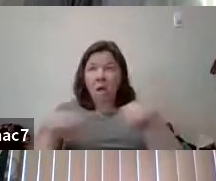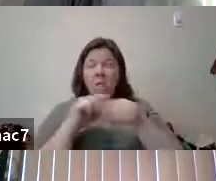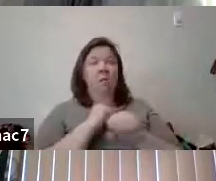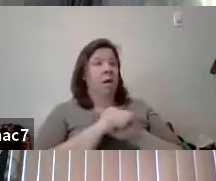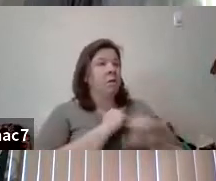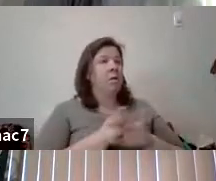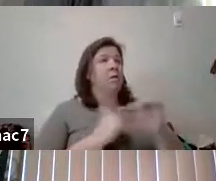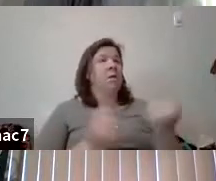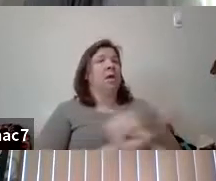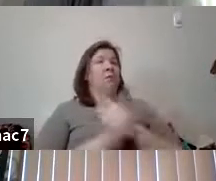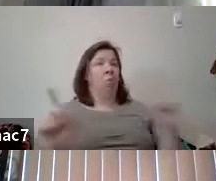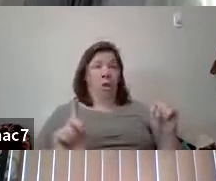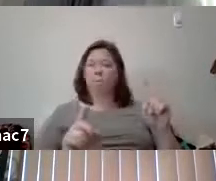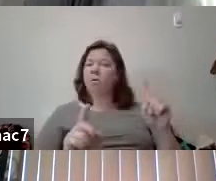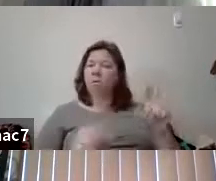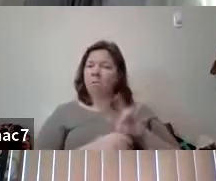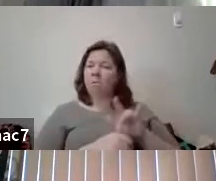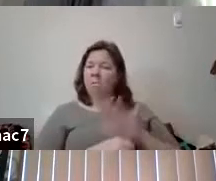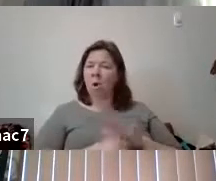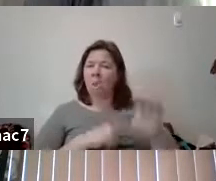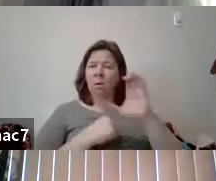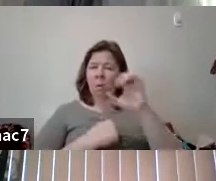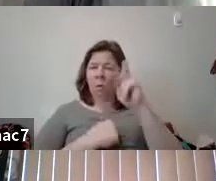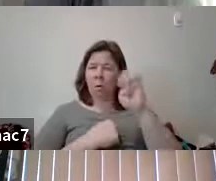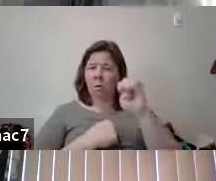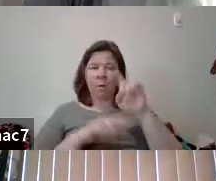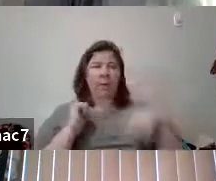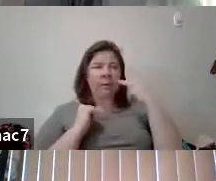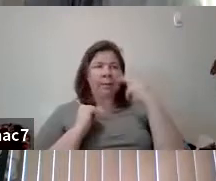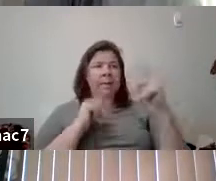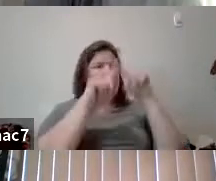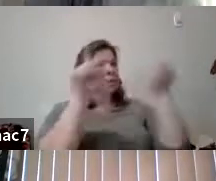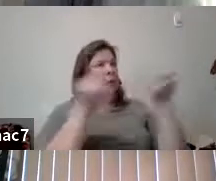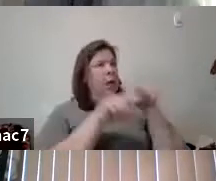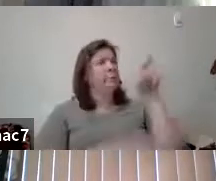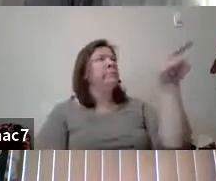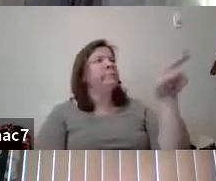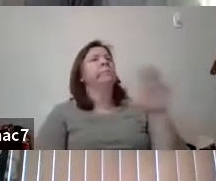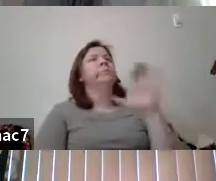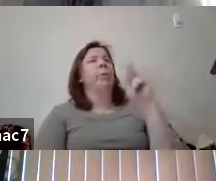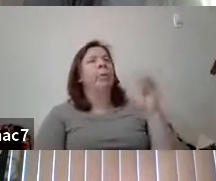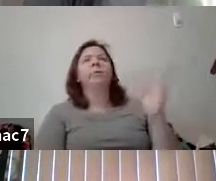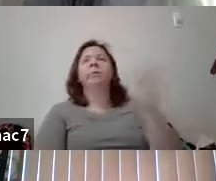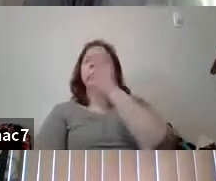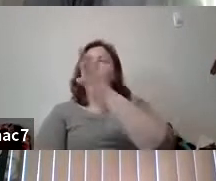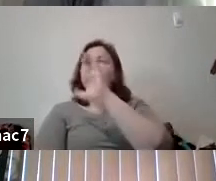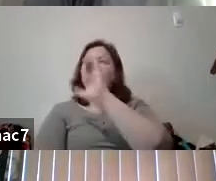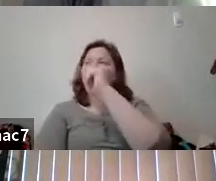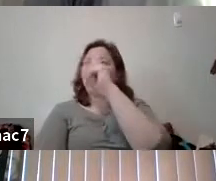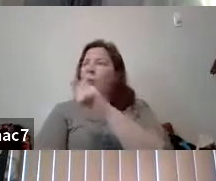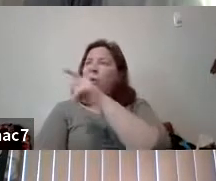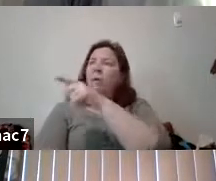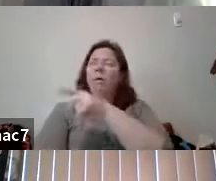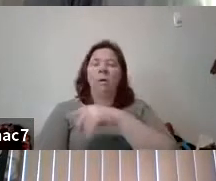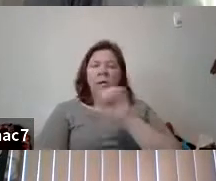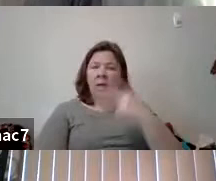advertisements all over the place, and you never can go too far without seeing a Coca-Cola sign. So when you walk up to the fast food counter,